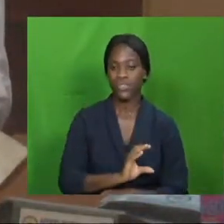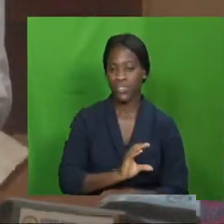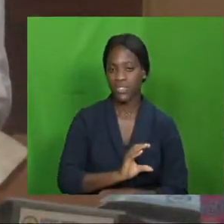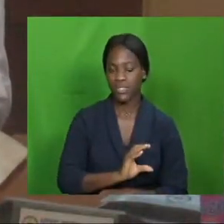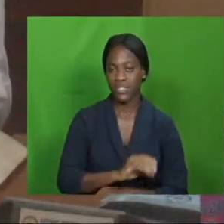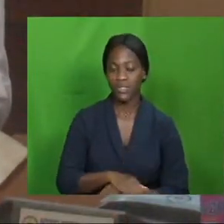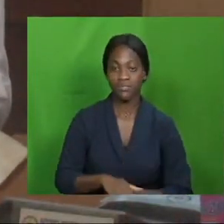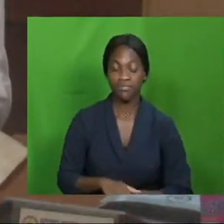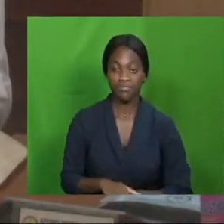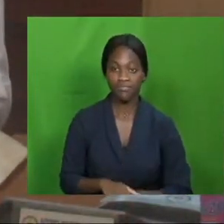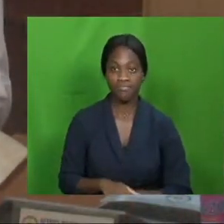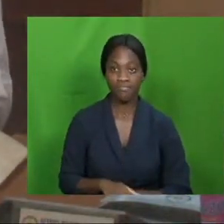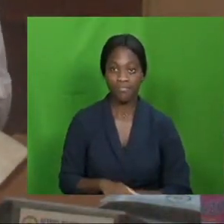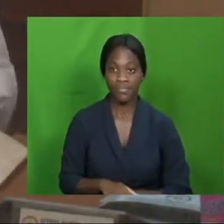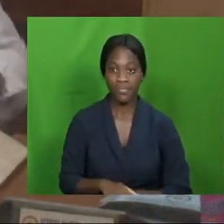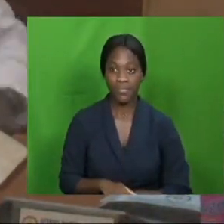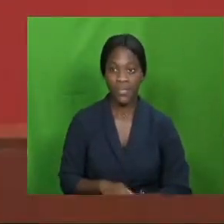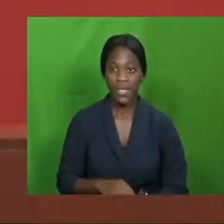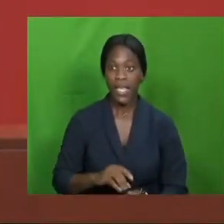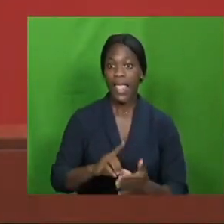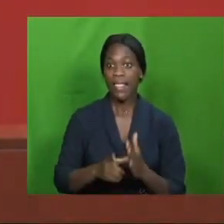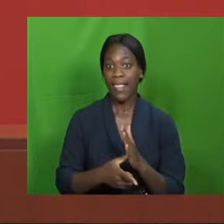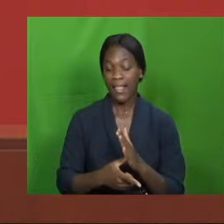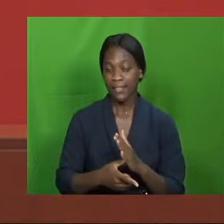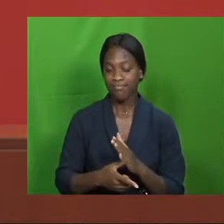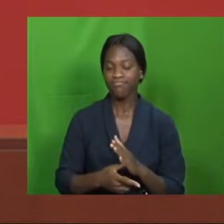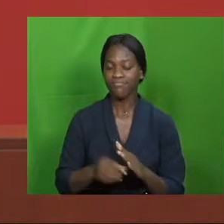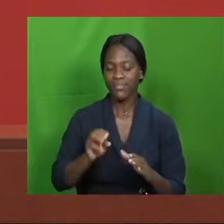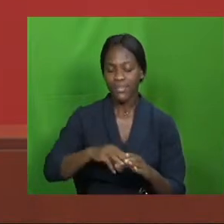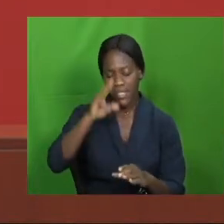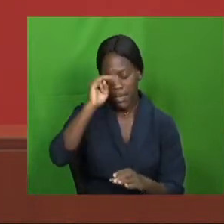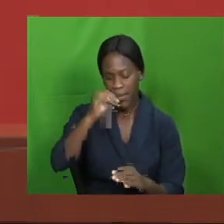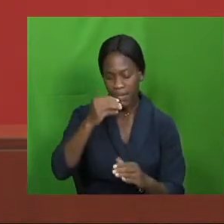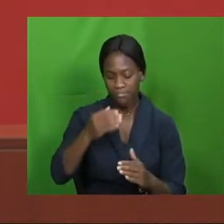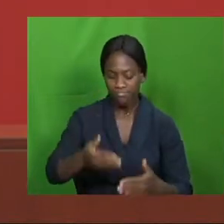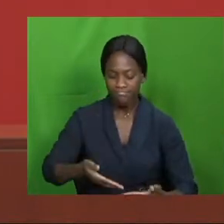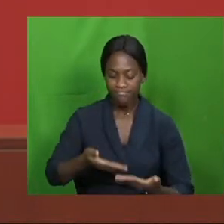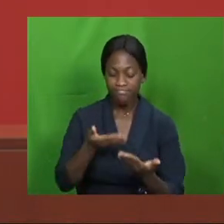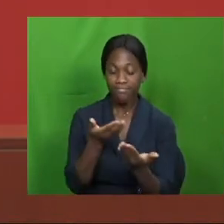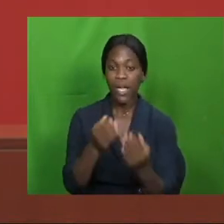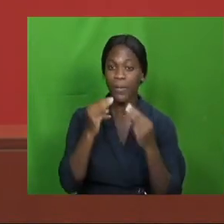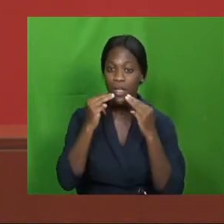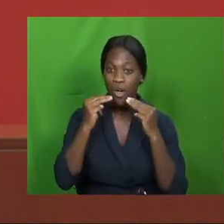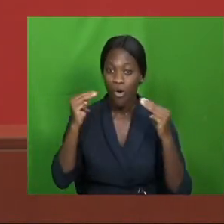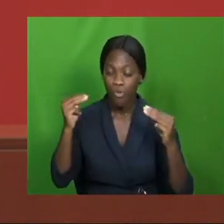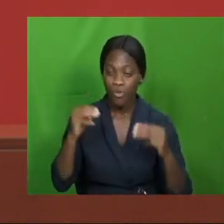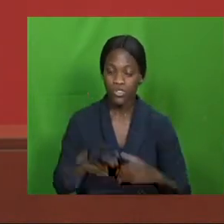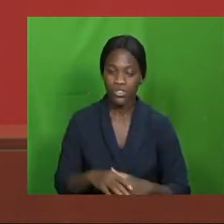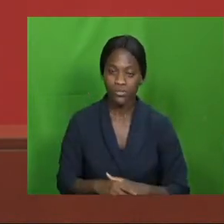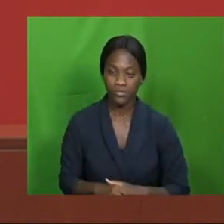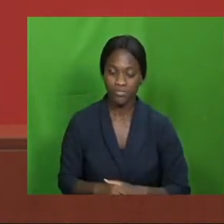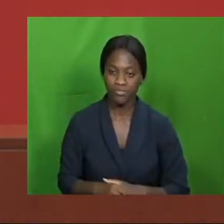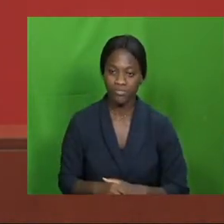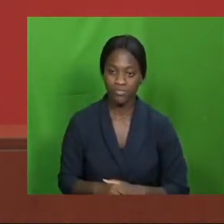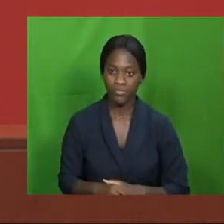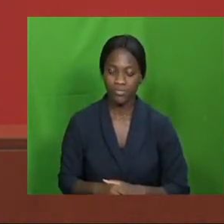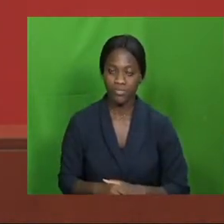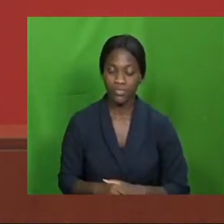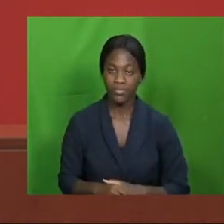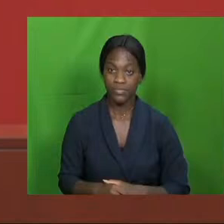was called upon to move that motion. As captured in the introductory paragraphs of this